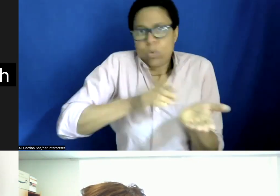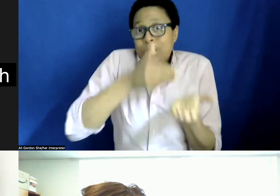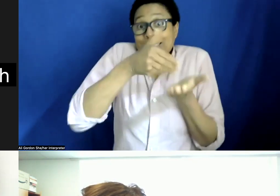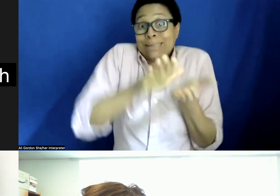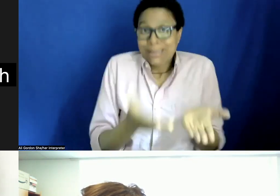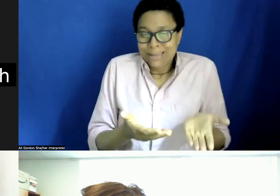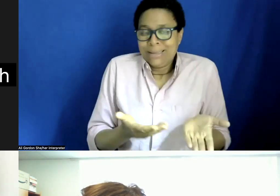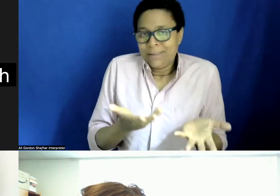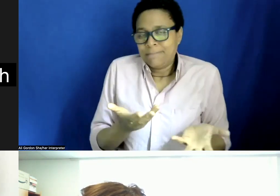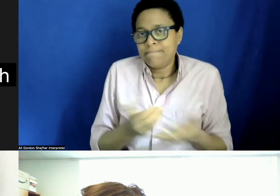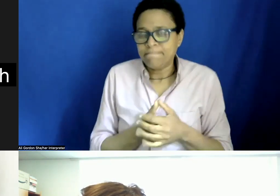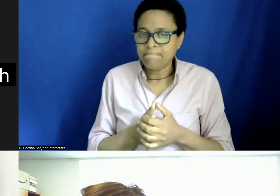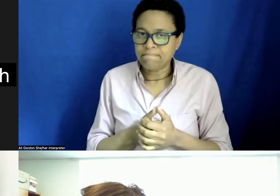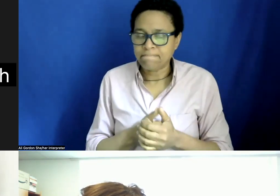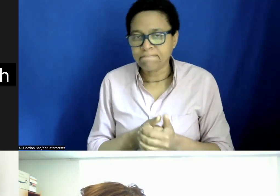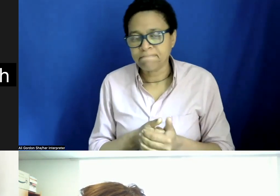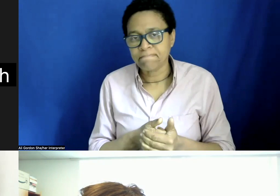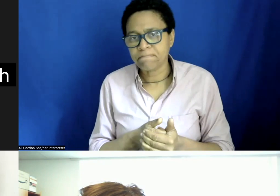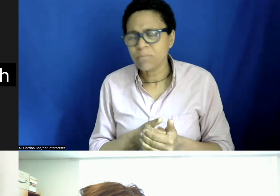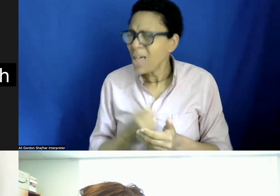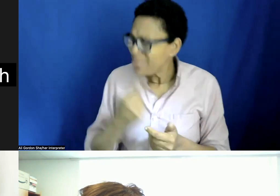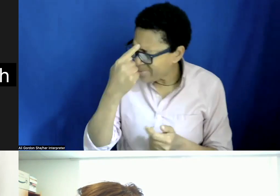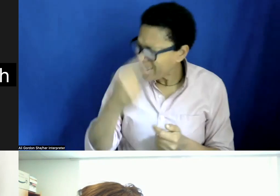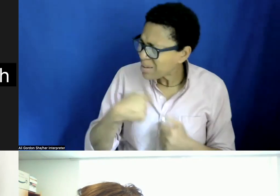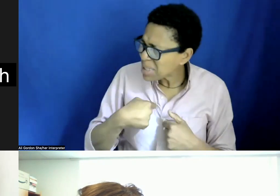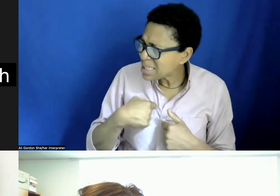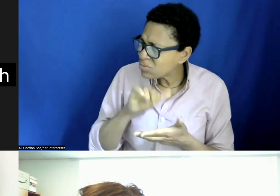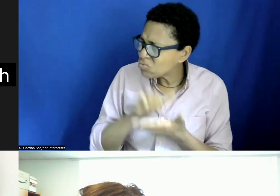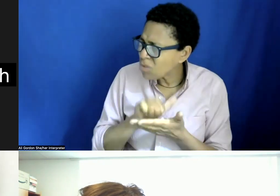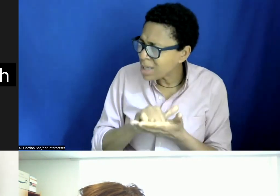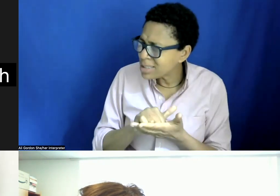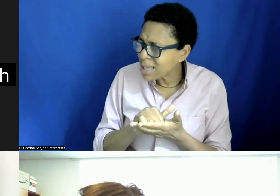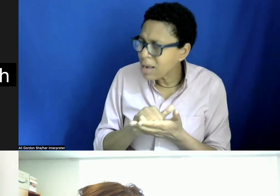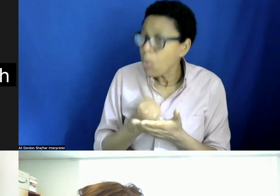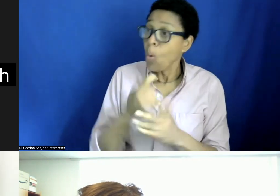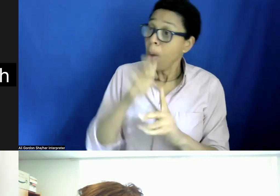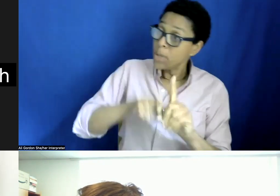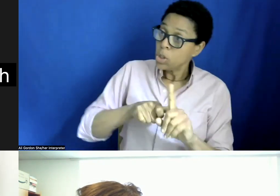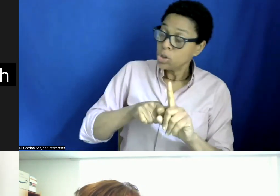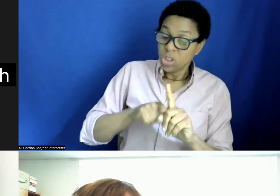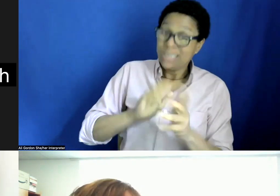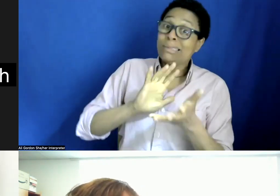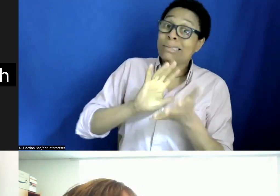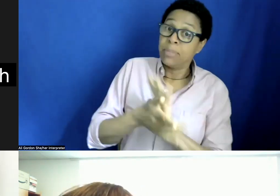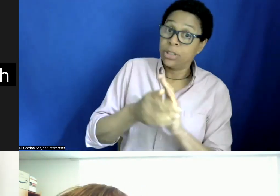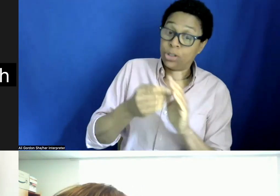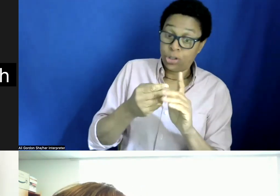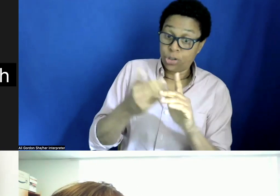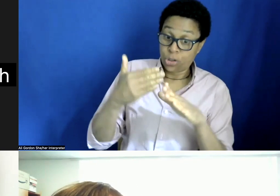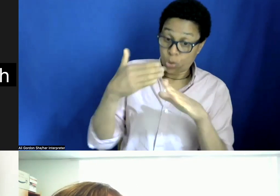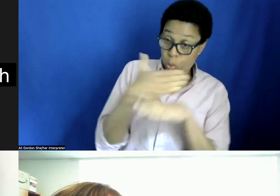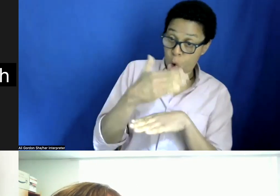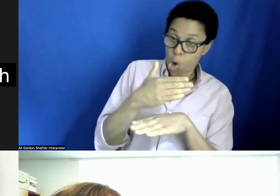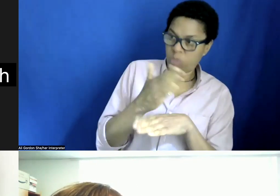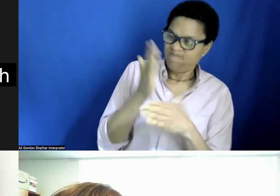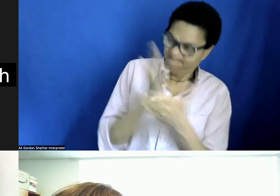Am I right in thinking that one of those, like the person who made it, like damaged it deliberately? Yeah, we think this